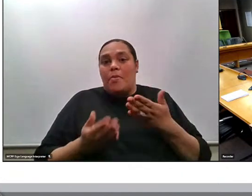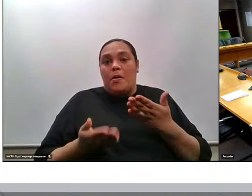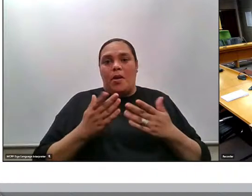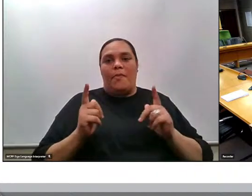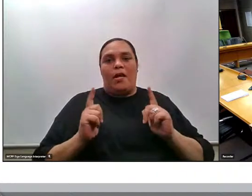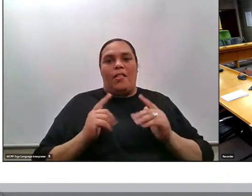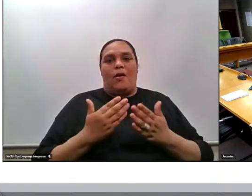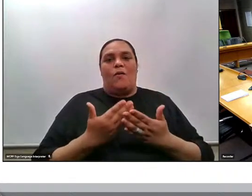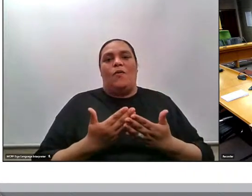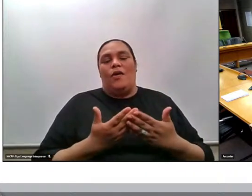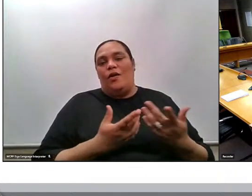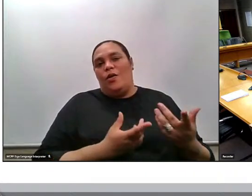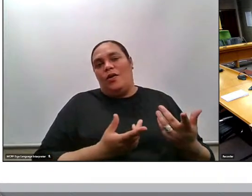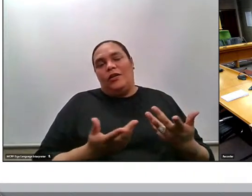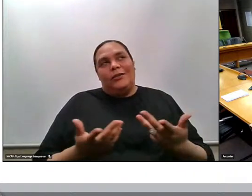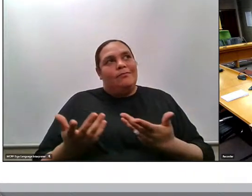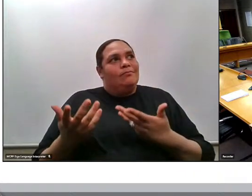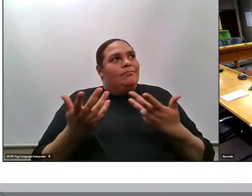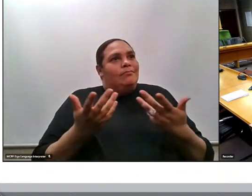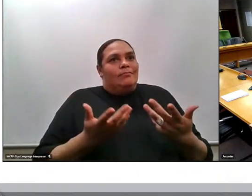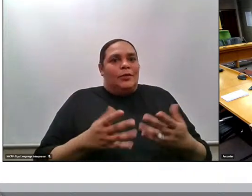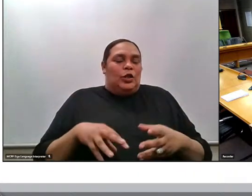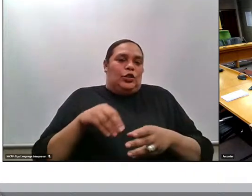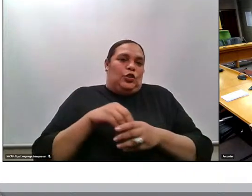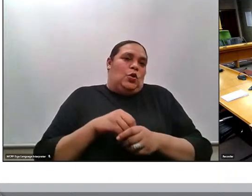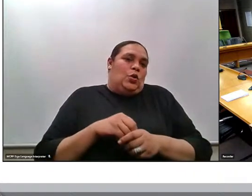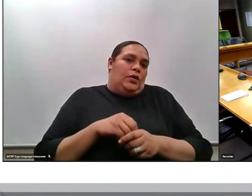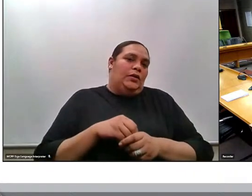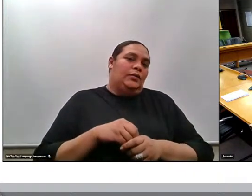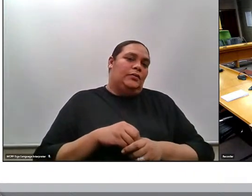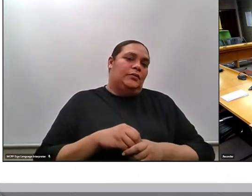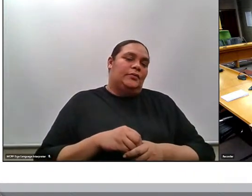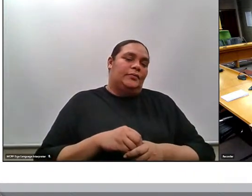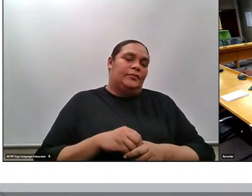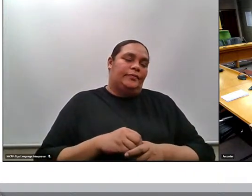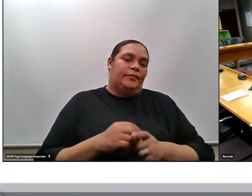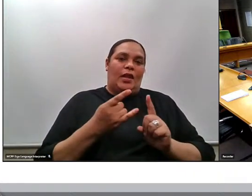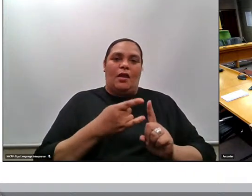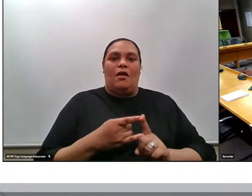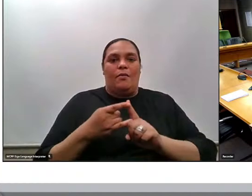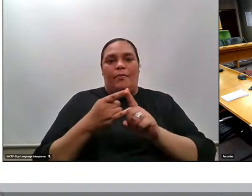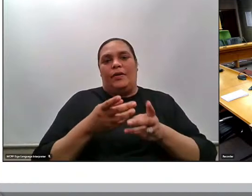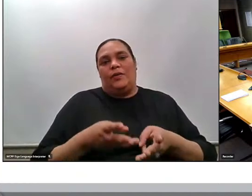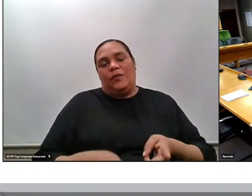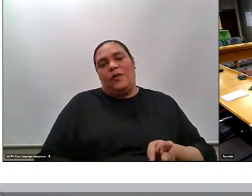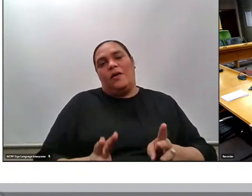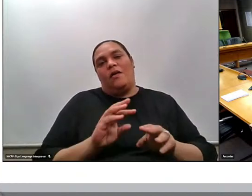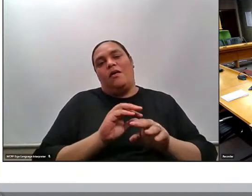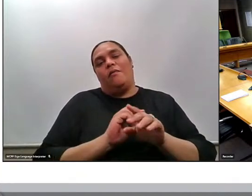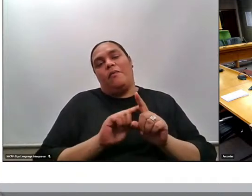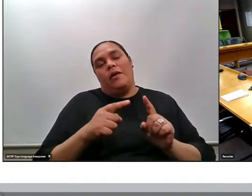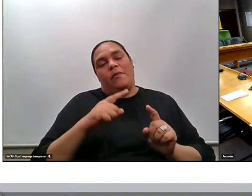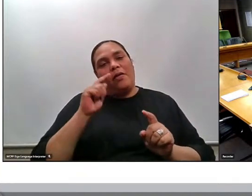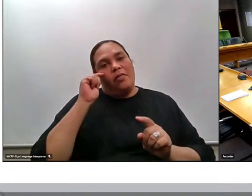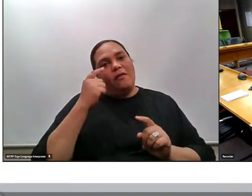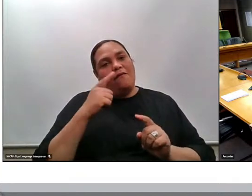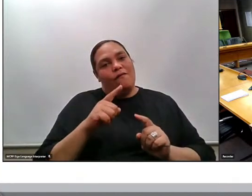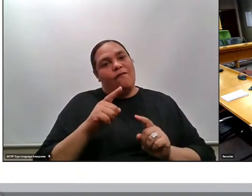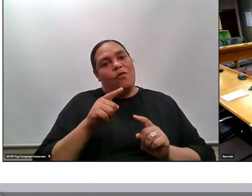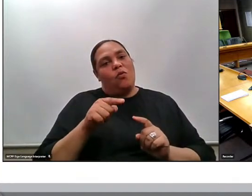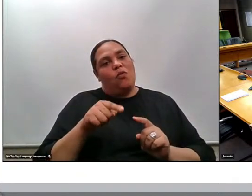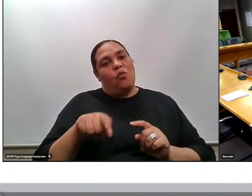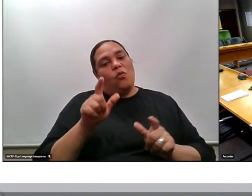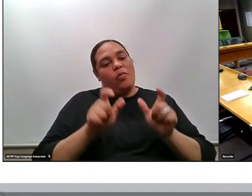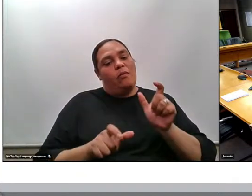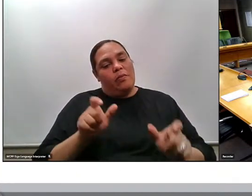allowed to be joining in a hybrid fashion, but I think for the candidates that